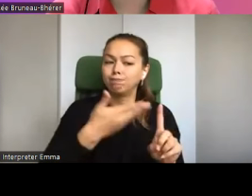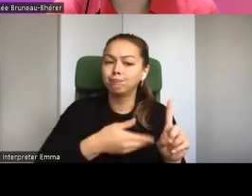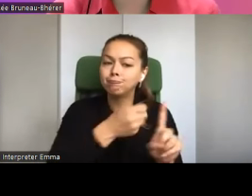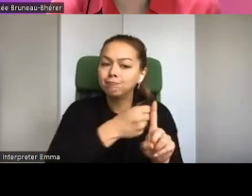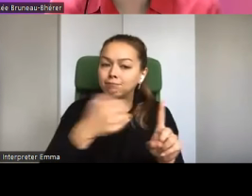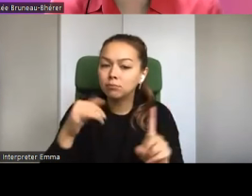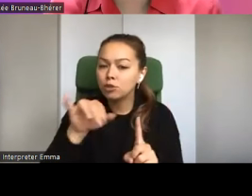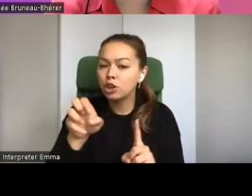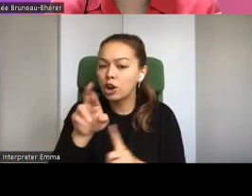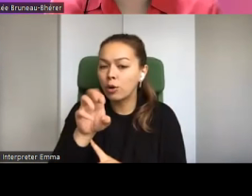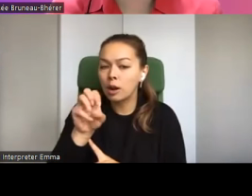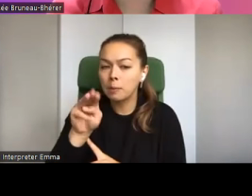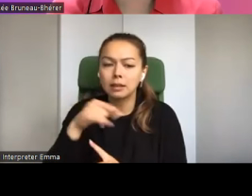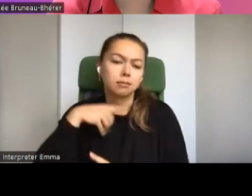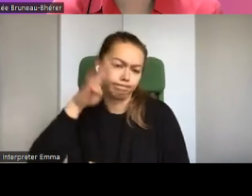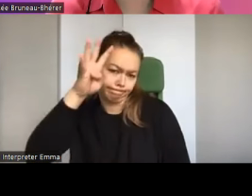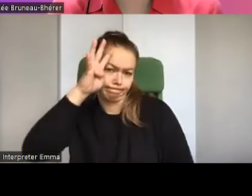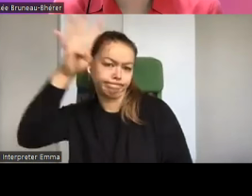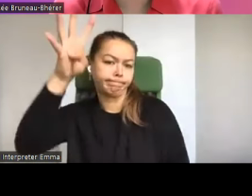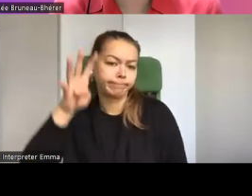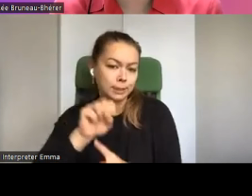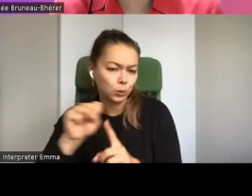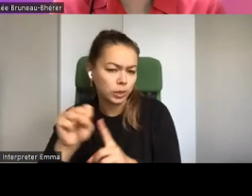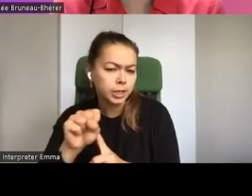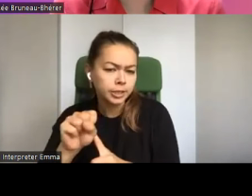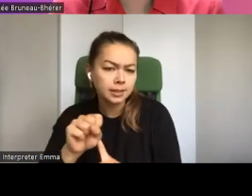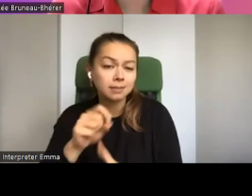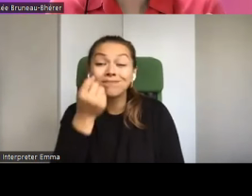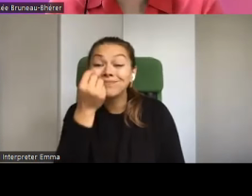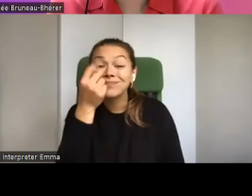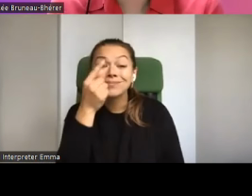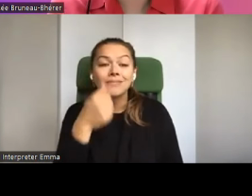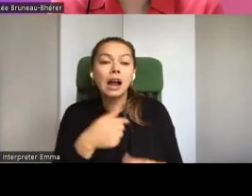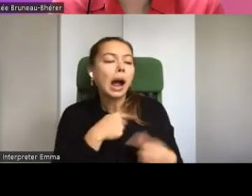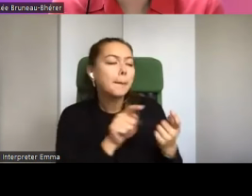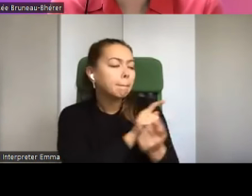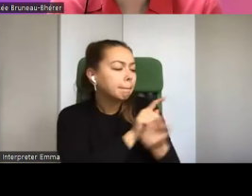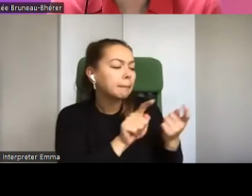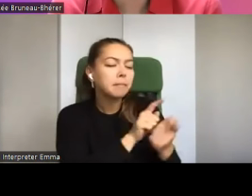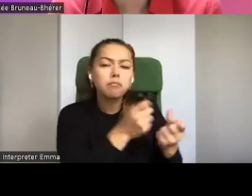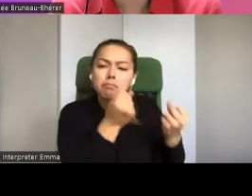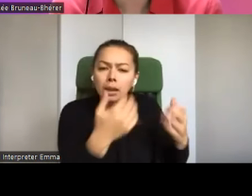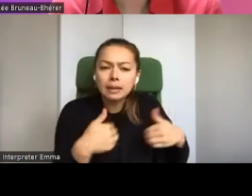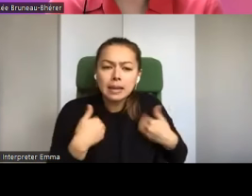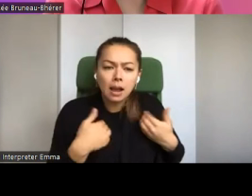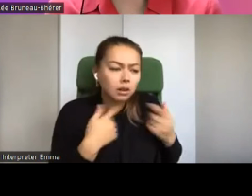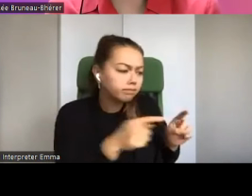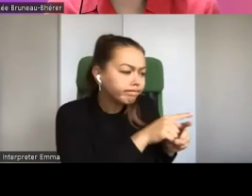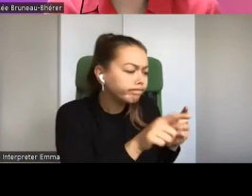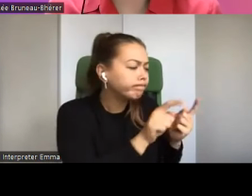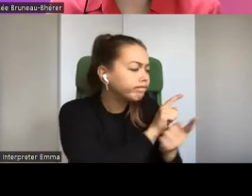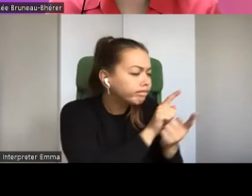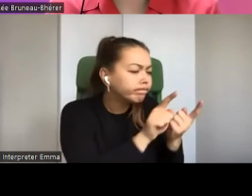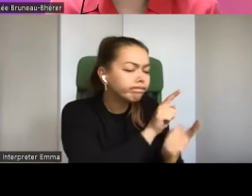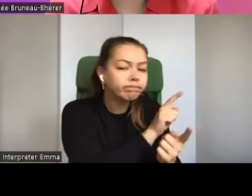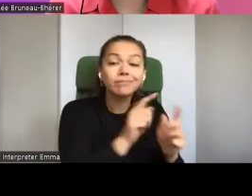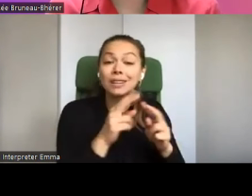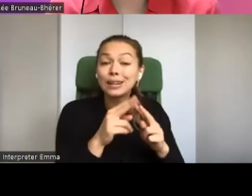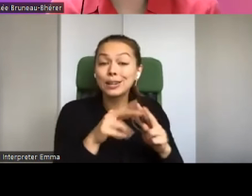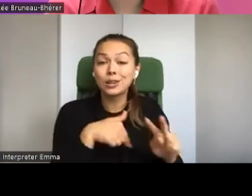fictional case, but it was inspired by many young people that I met in my practice, either as a psychotherapist working